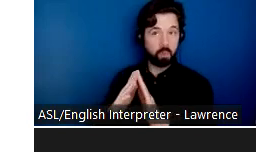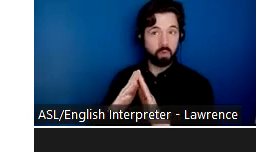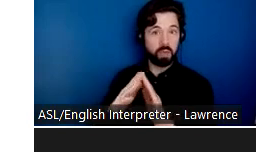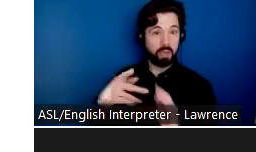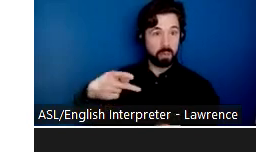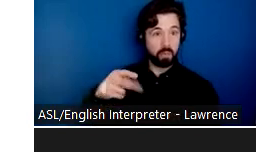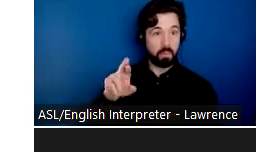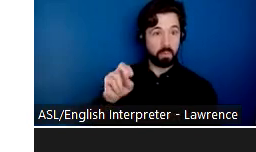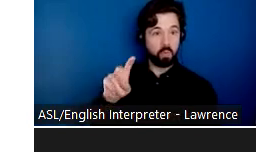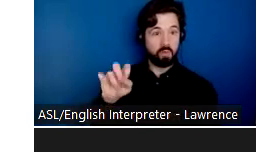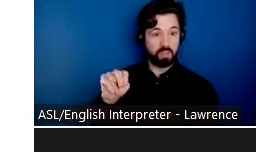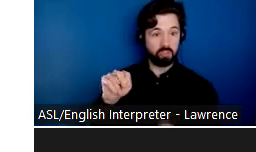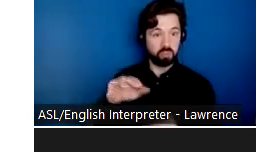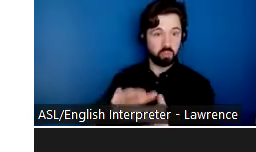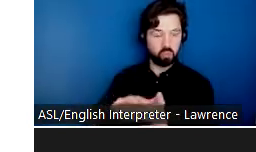and have to apply.